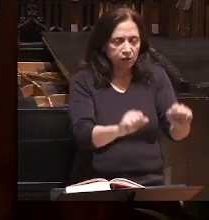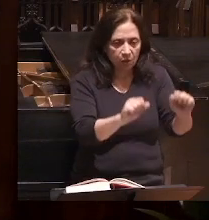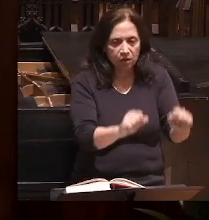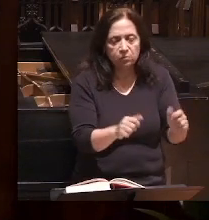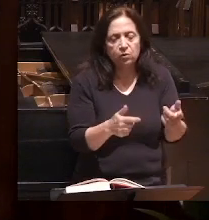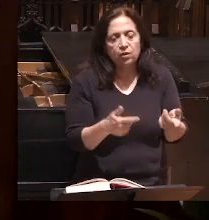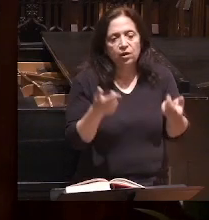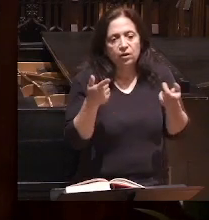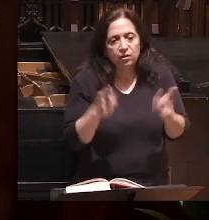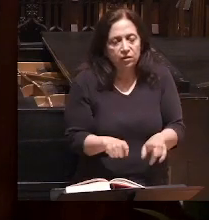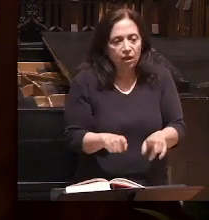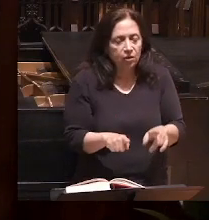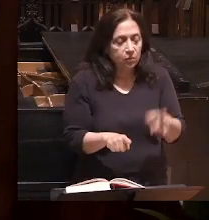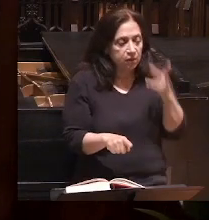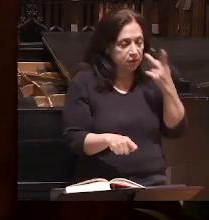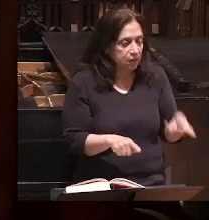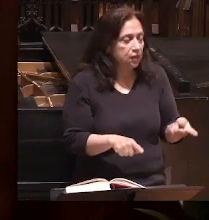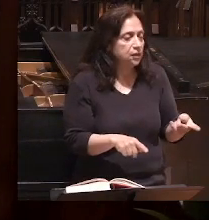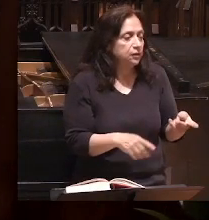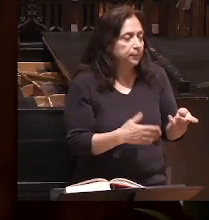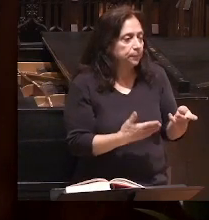could. And that's where we find